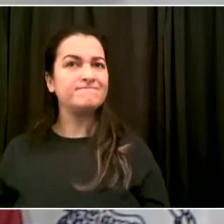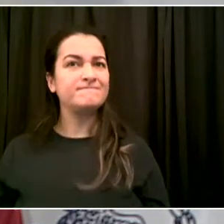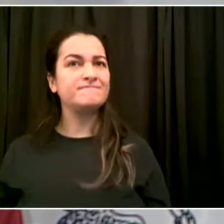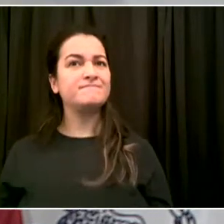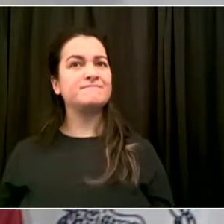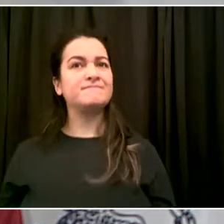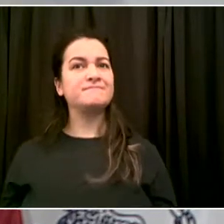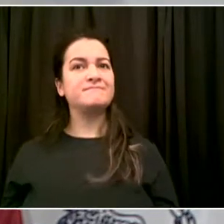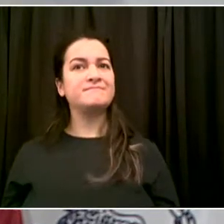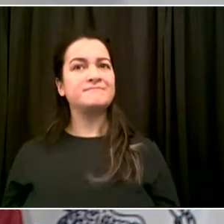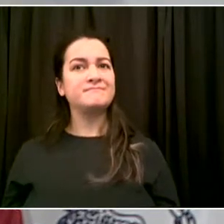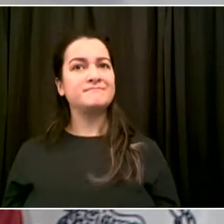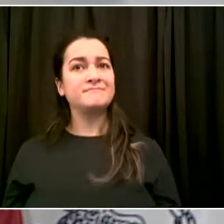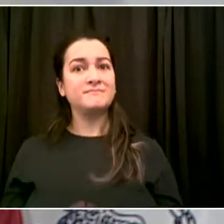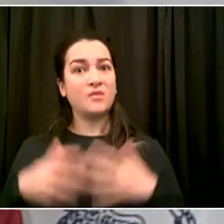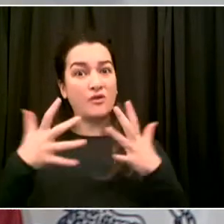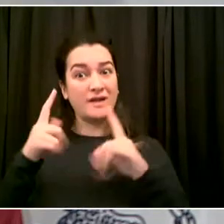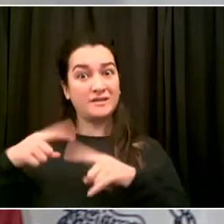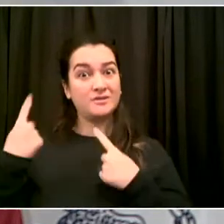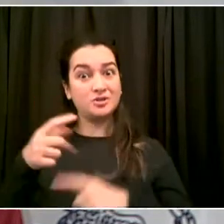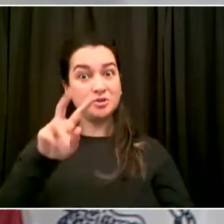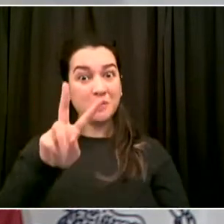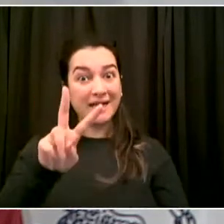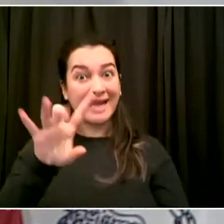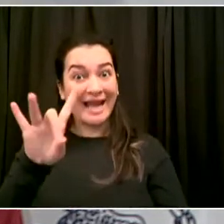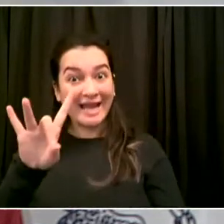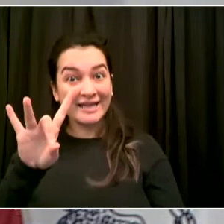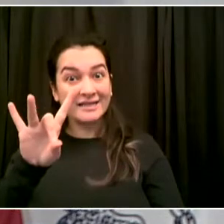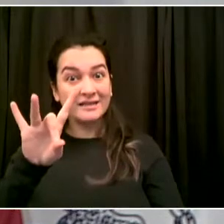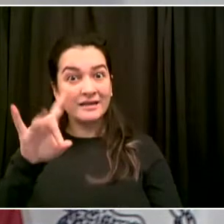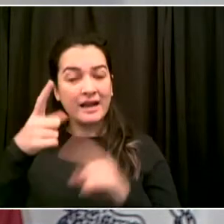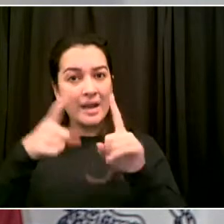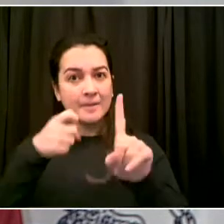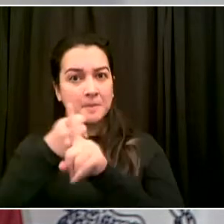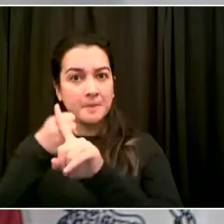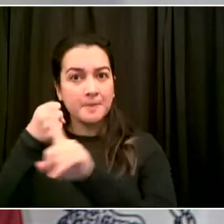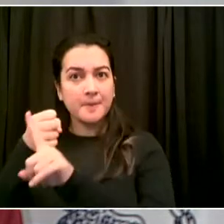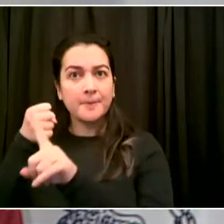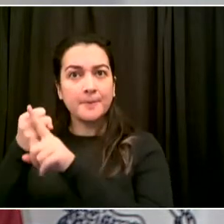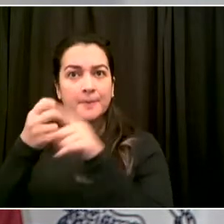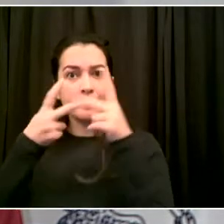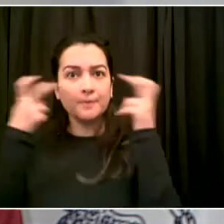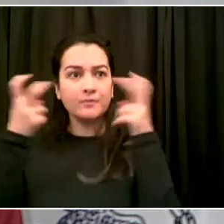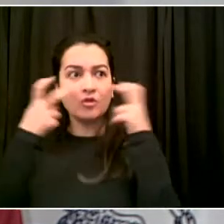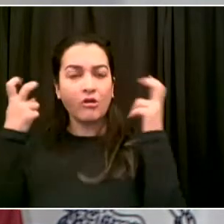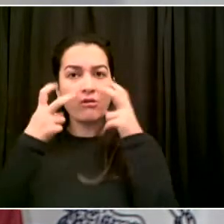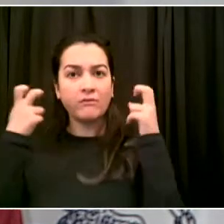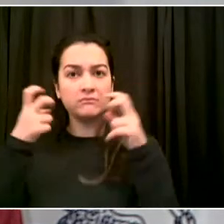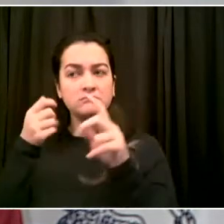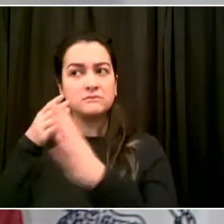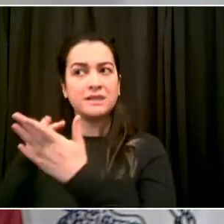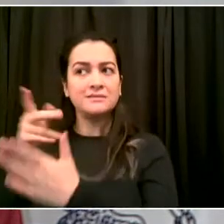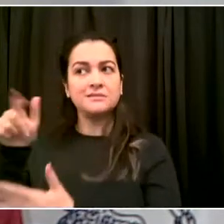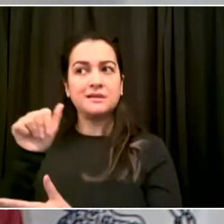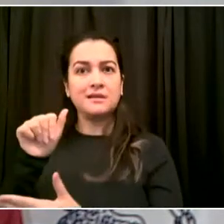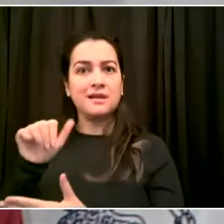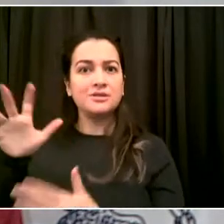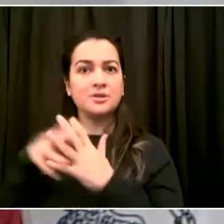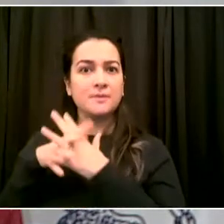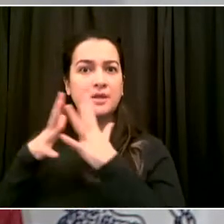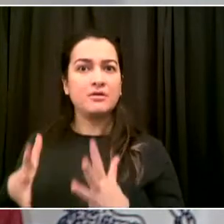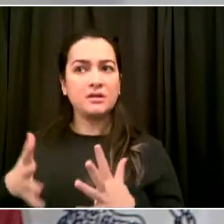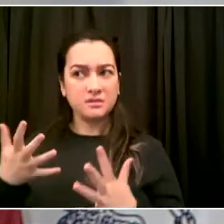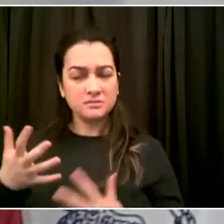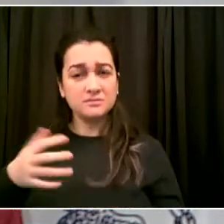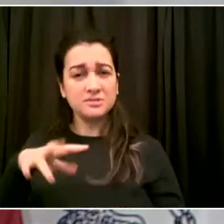and what consequences should people expect going forward for perpetrating hate crimes? Thank you. Excellent question. And